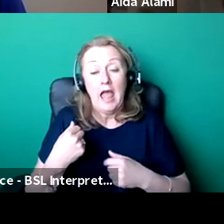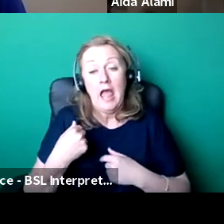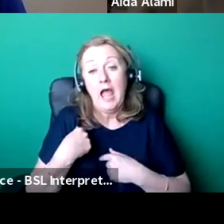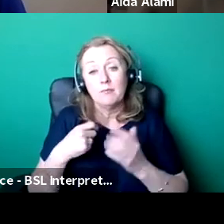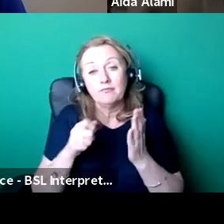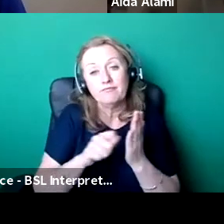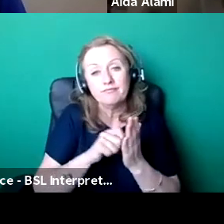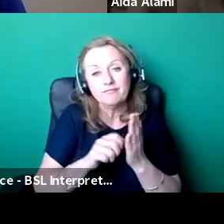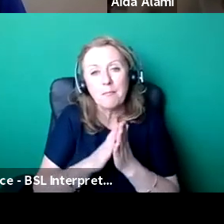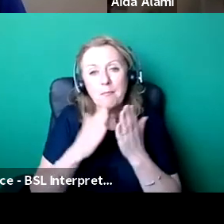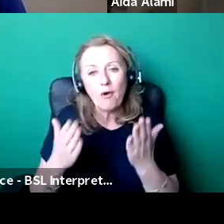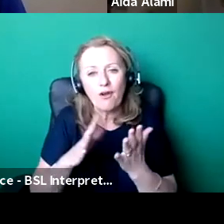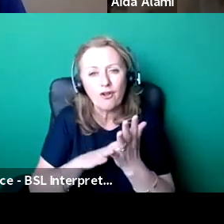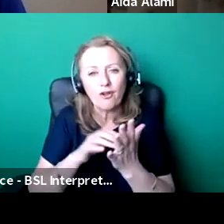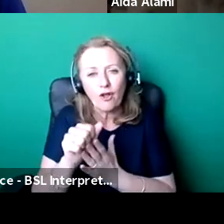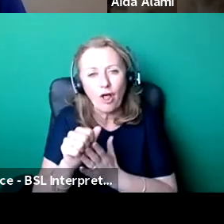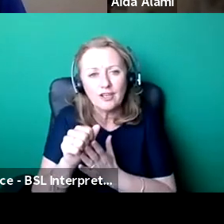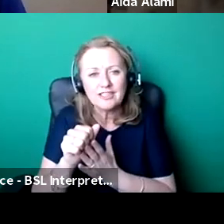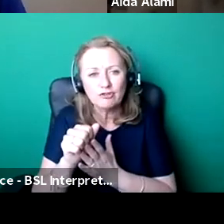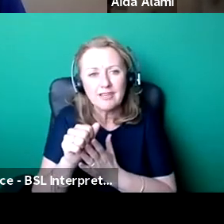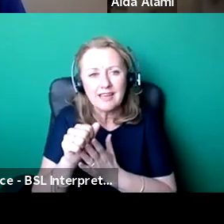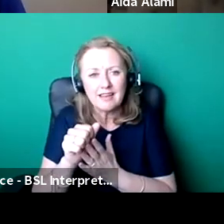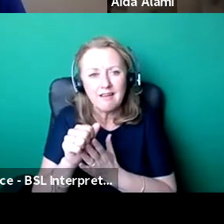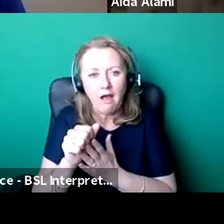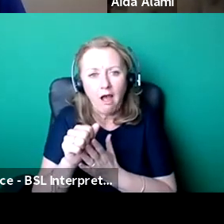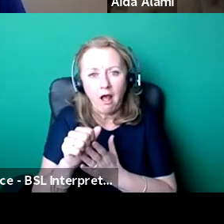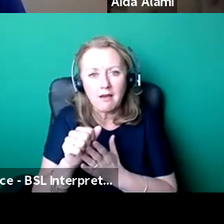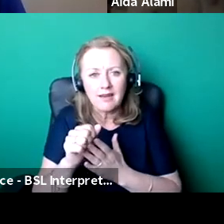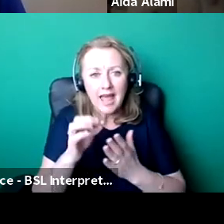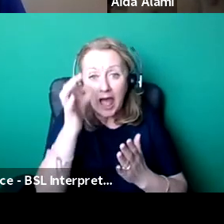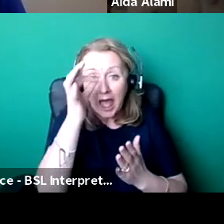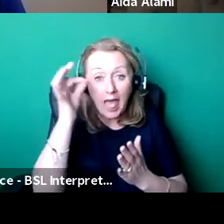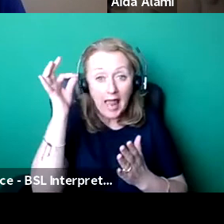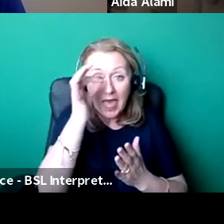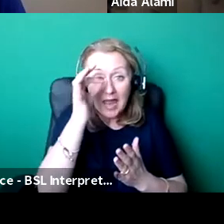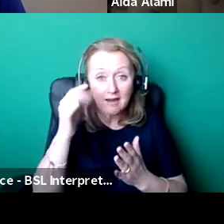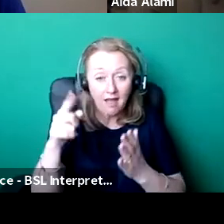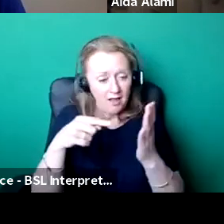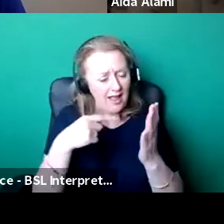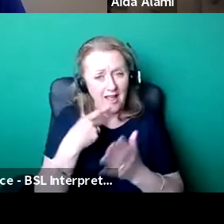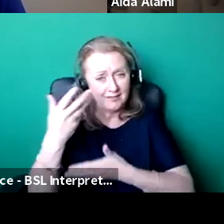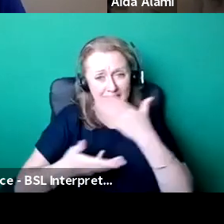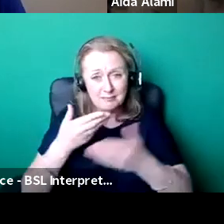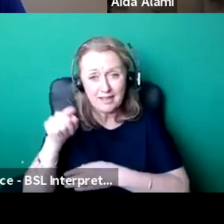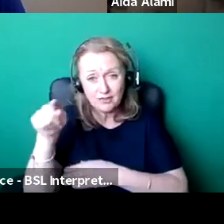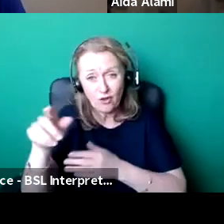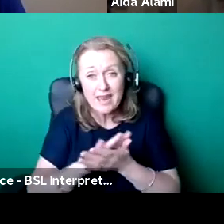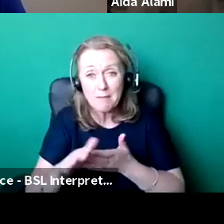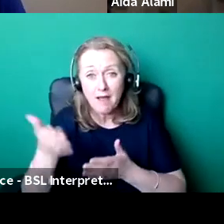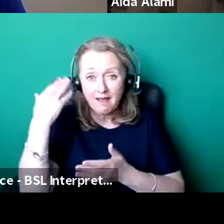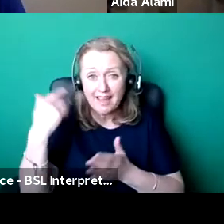I'm working on a book about the cultural history of eyeliner, which I told Heba about in Tunisia like 2 years ago.